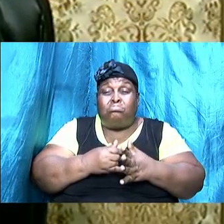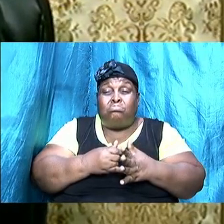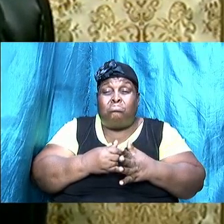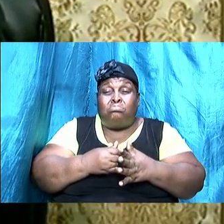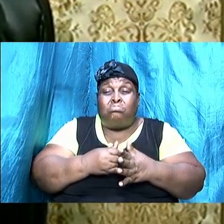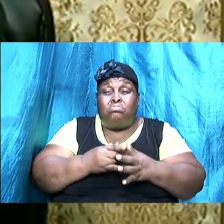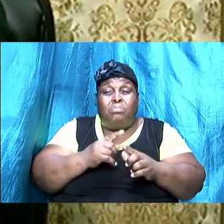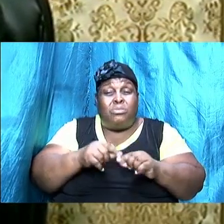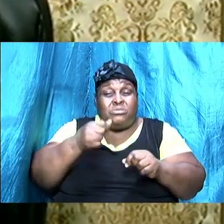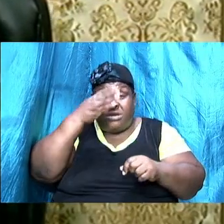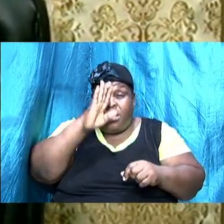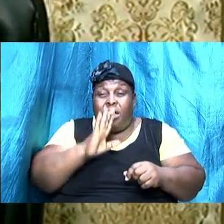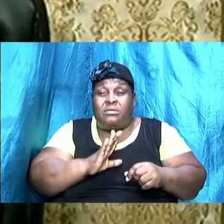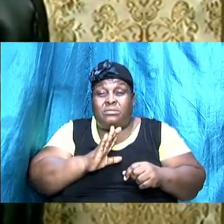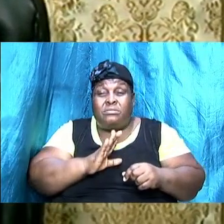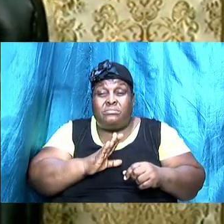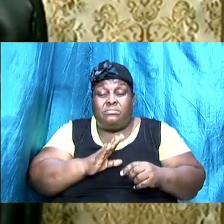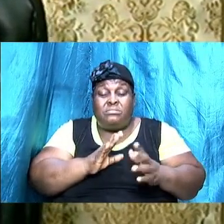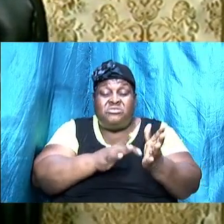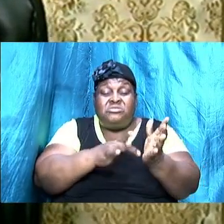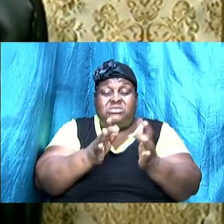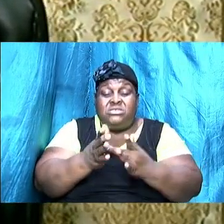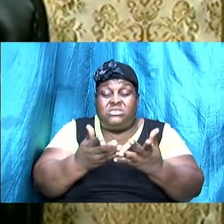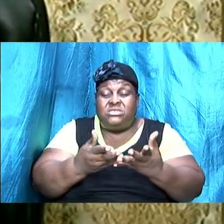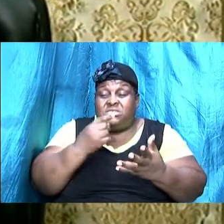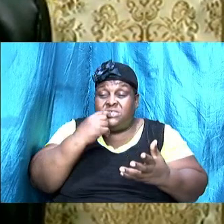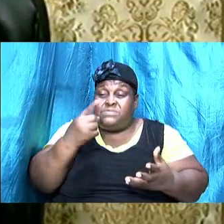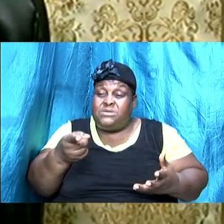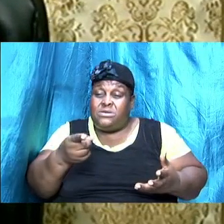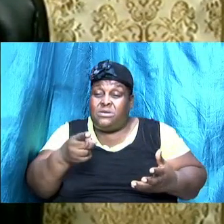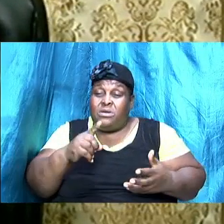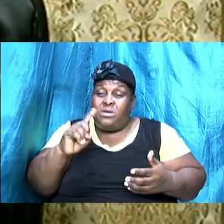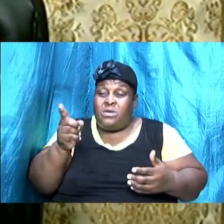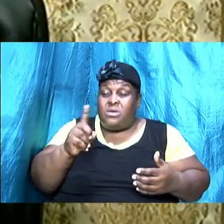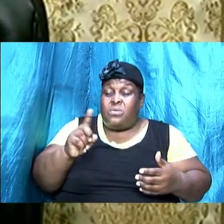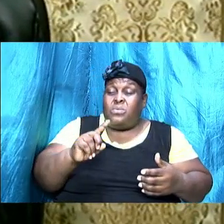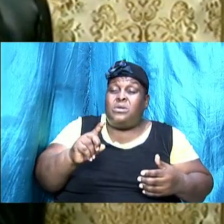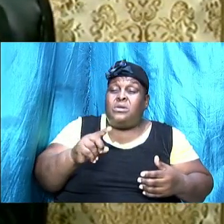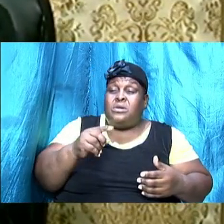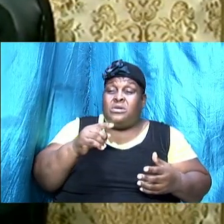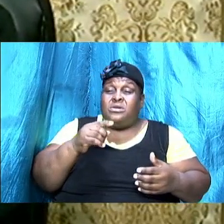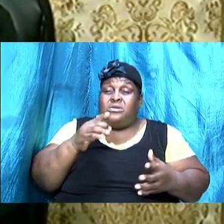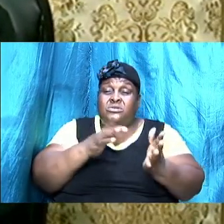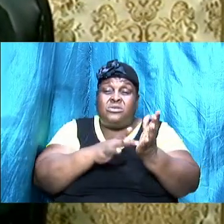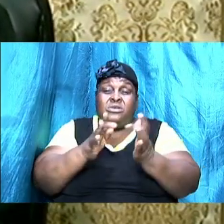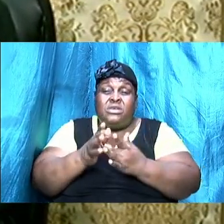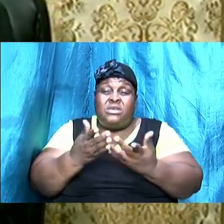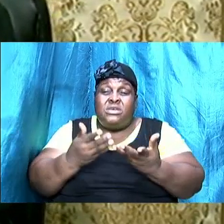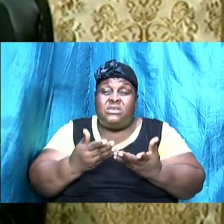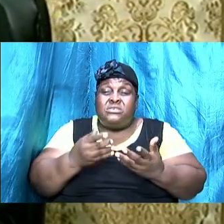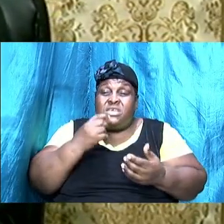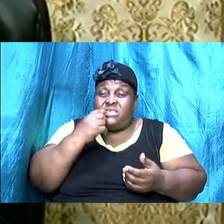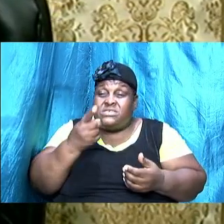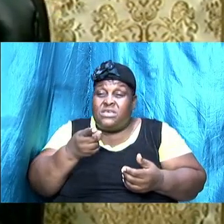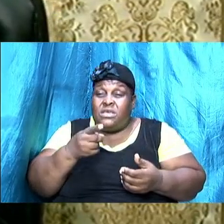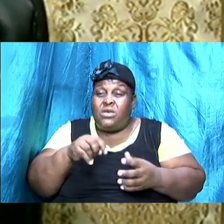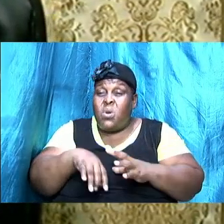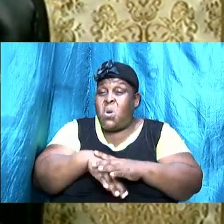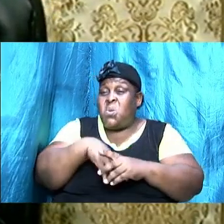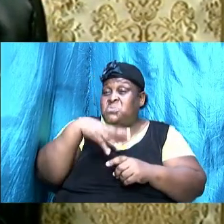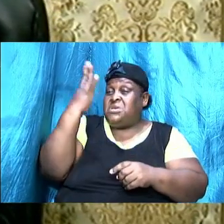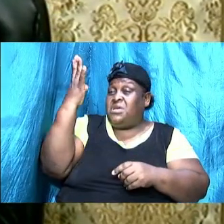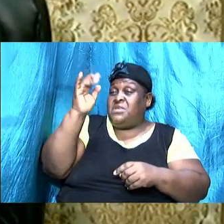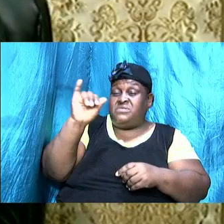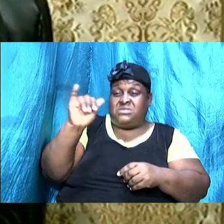And Jesus made a statement, we look at it later on, where he gives the exception to that. So that outside of the same